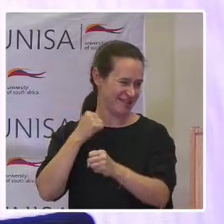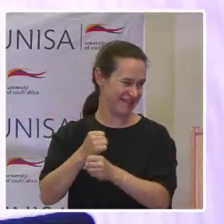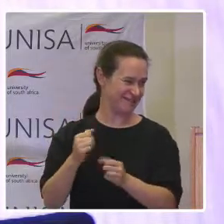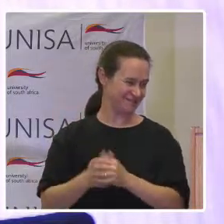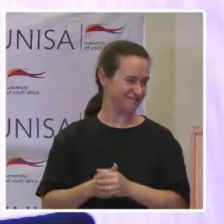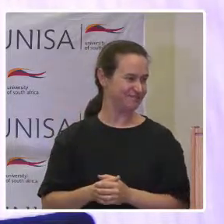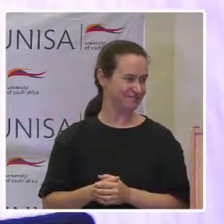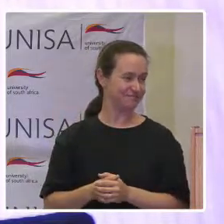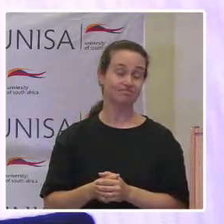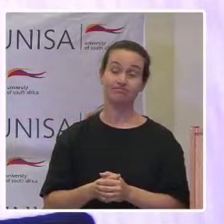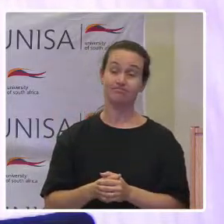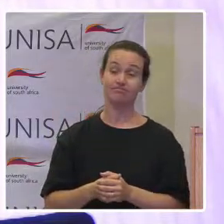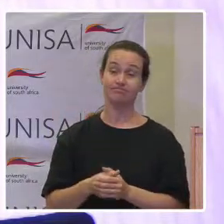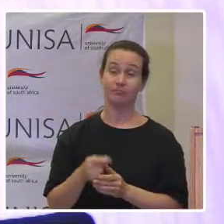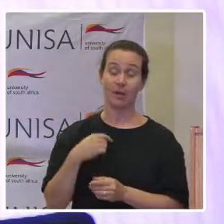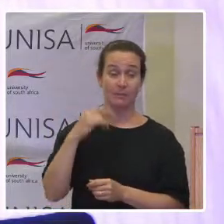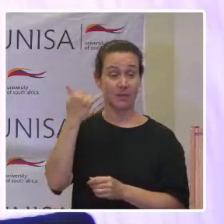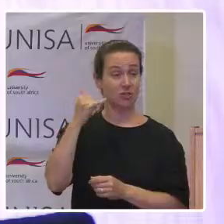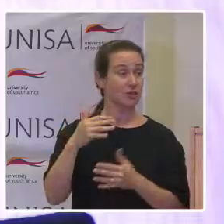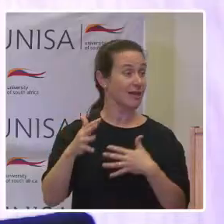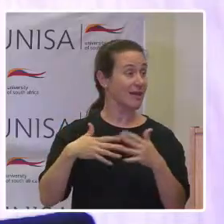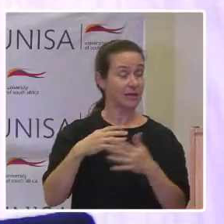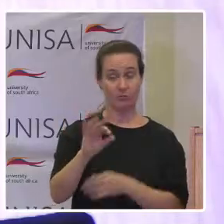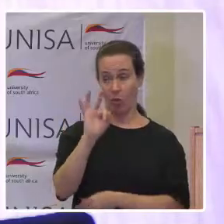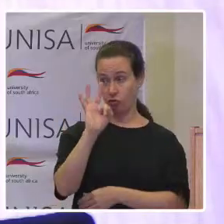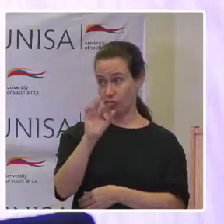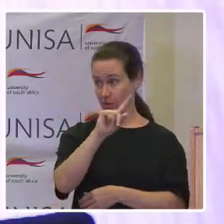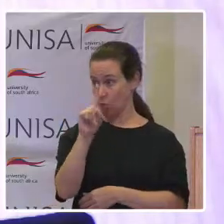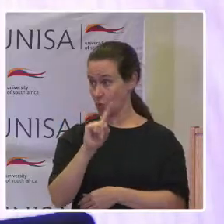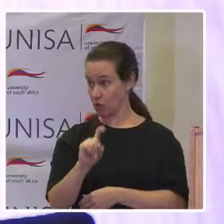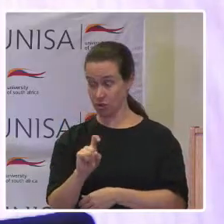I'll just take a first round of 3 questions.